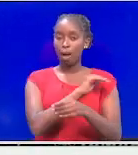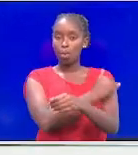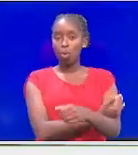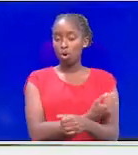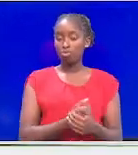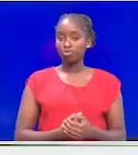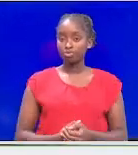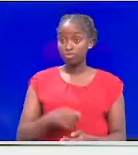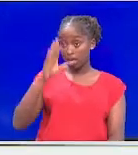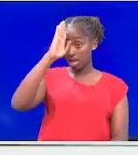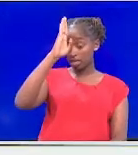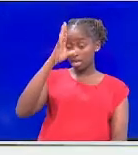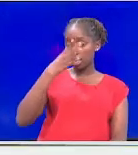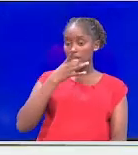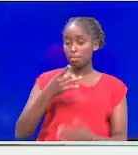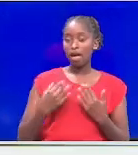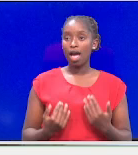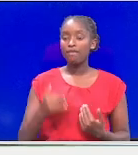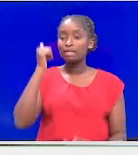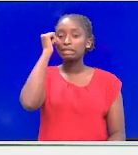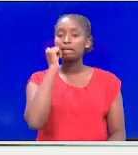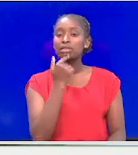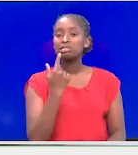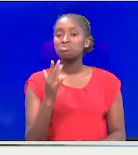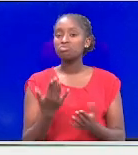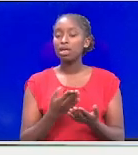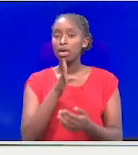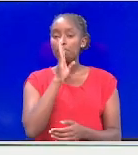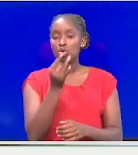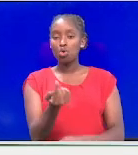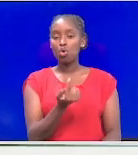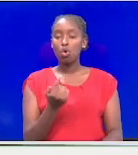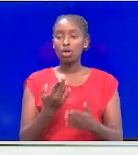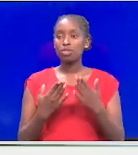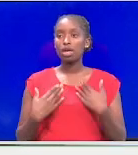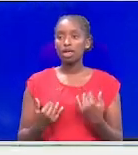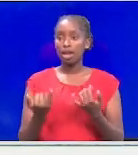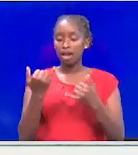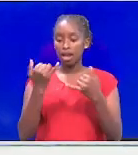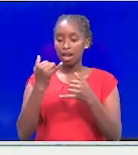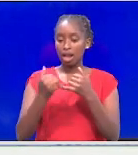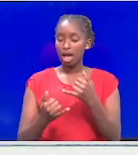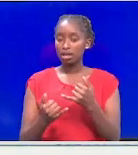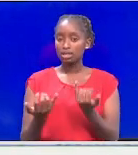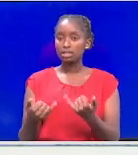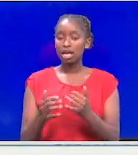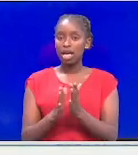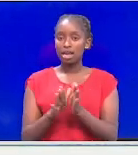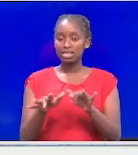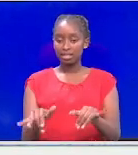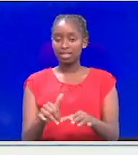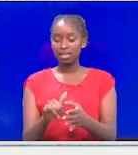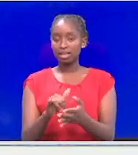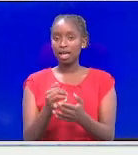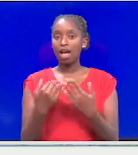Sunday, the former Mathira lawmaker sadly admitting it could be the only avenue and last resort of surviving the impeachment motion.